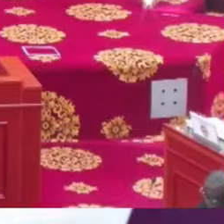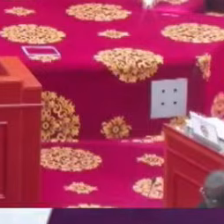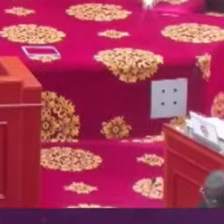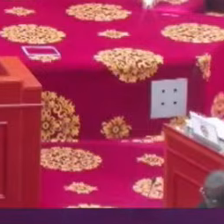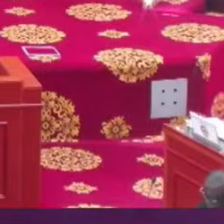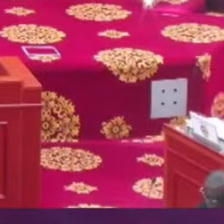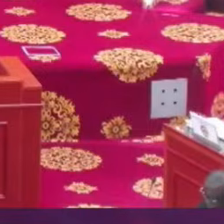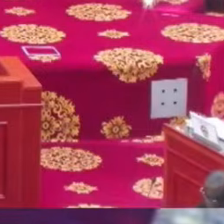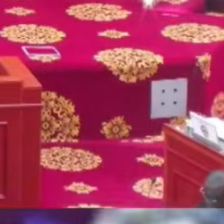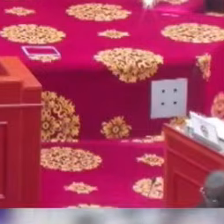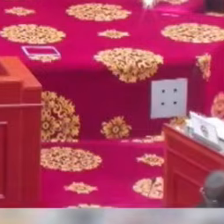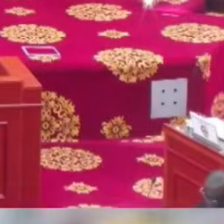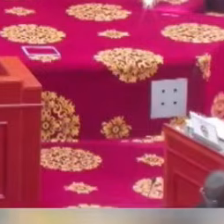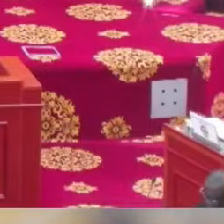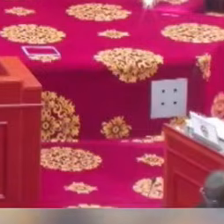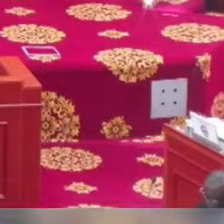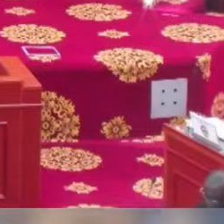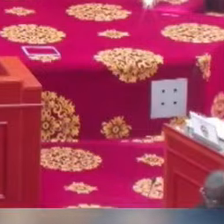91.2